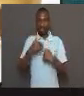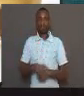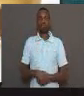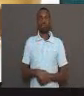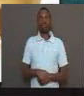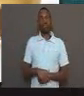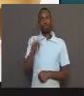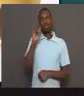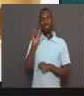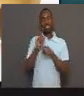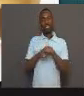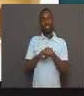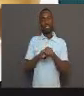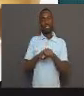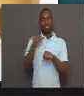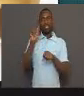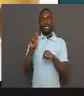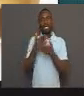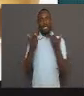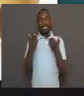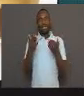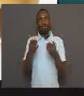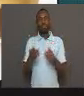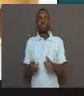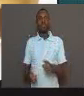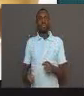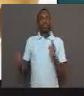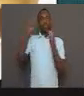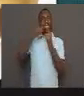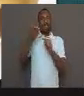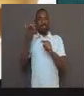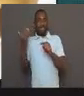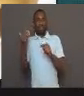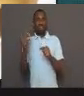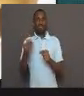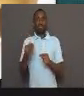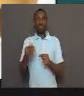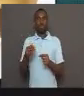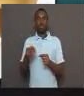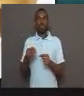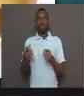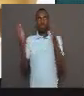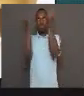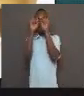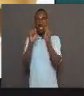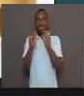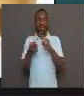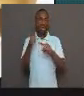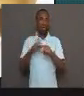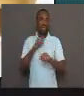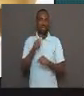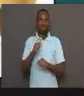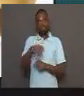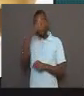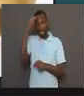The body will not return to its previous shape after the forces have been